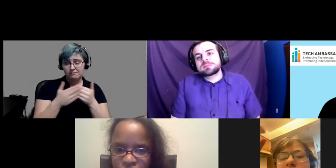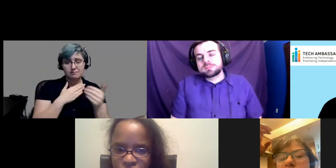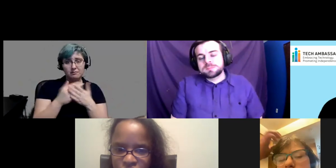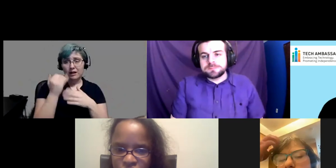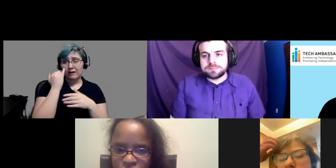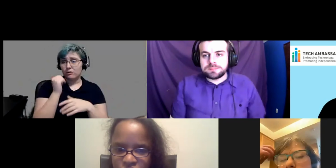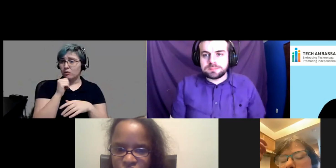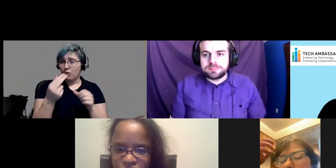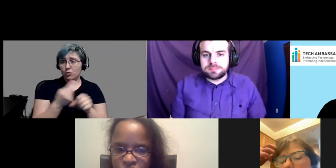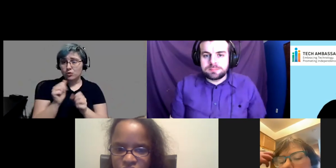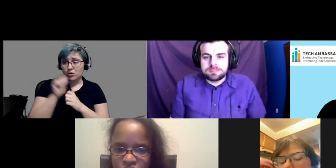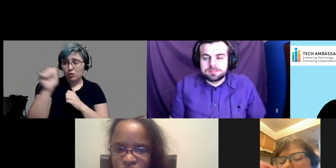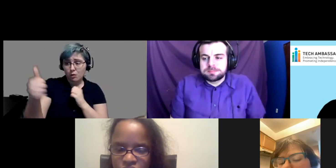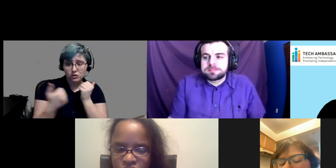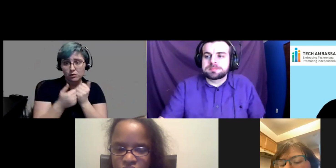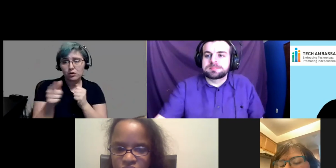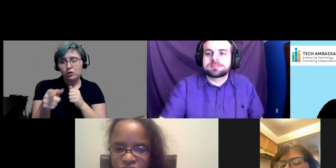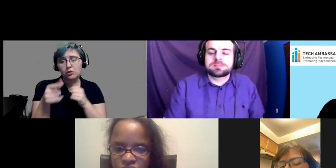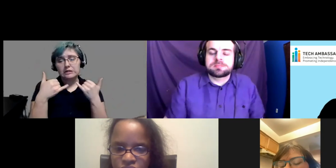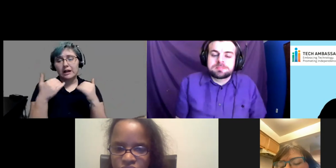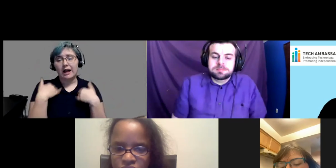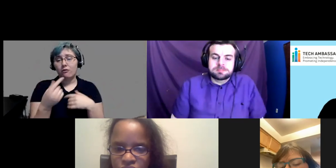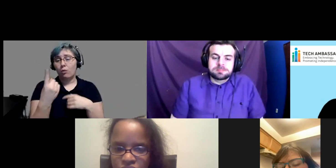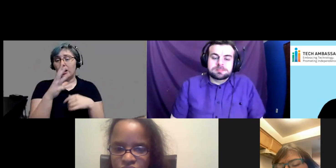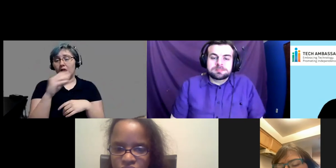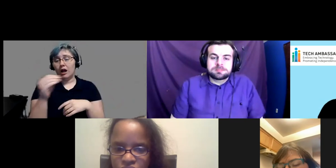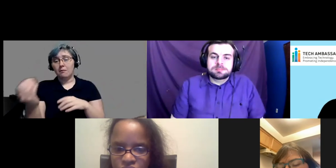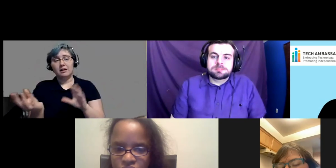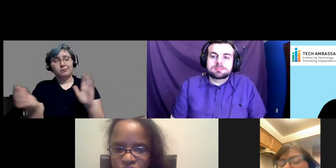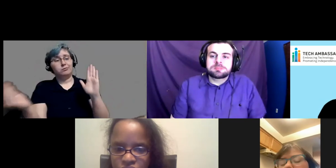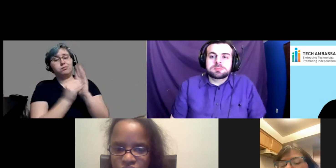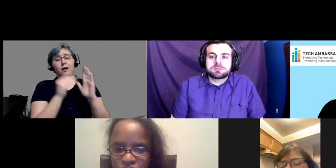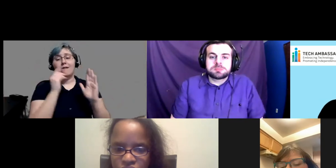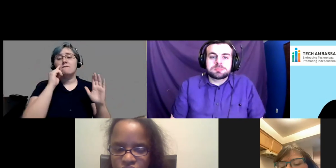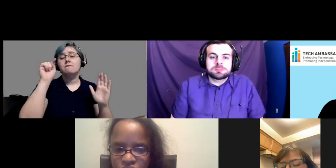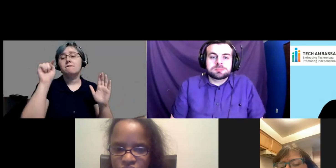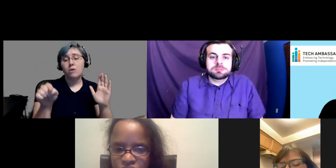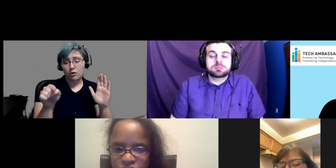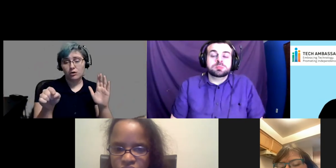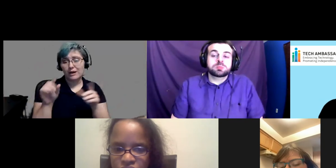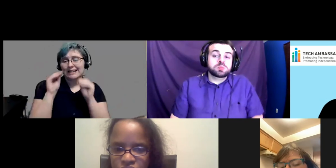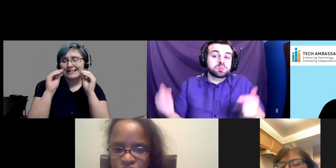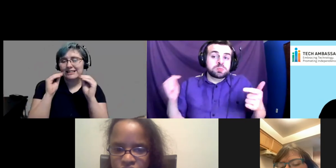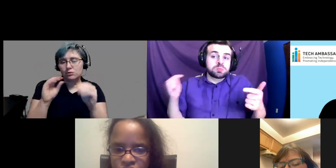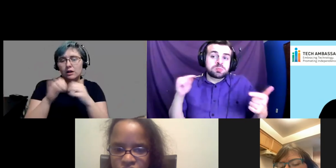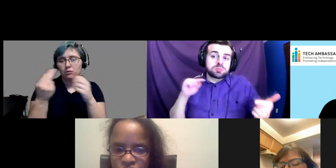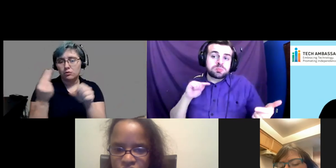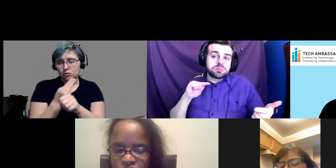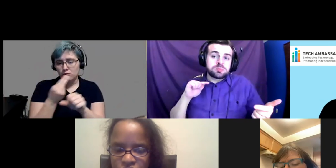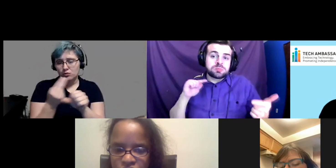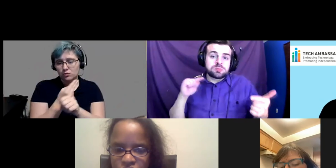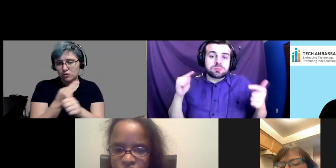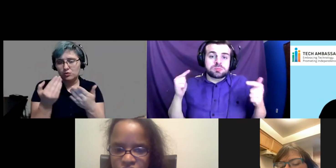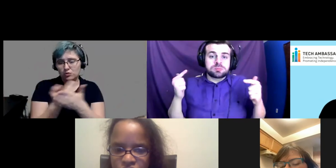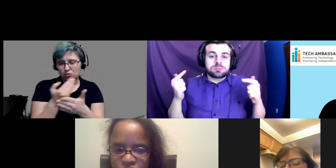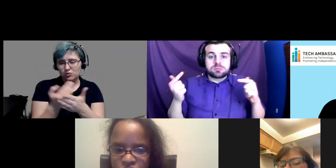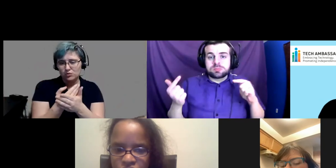remote supports, you could still have one of those companies come in and do that installation for you and train you on how to use the new